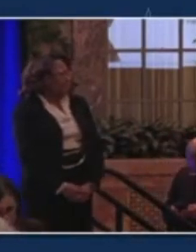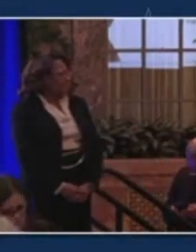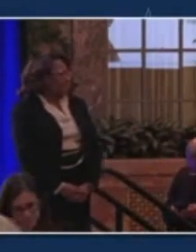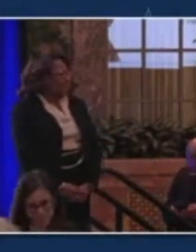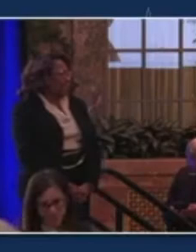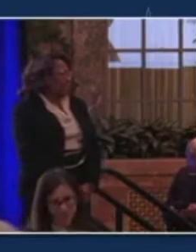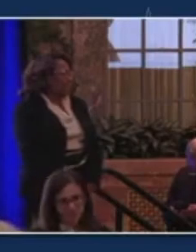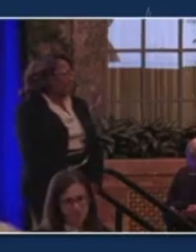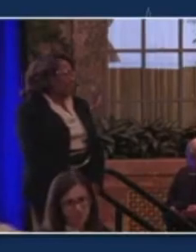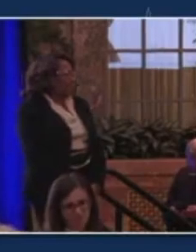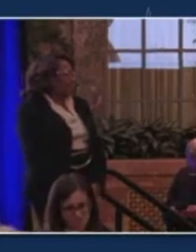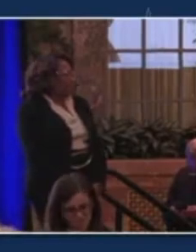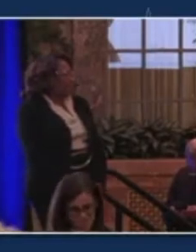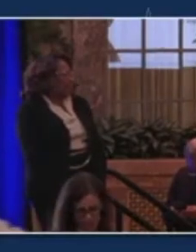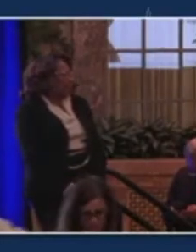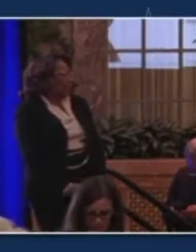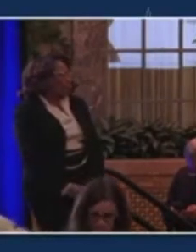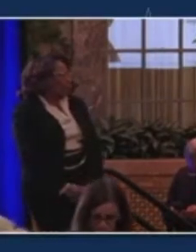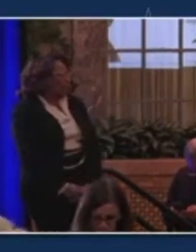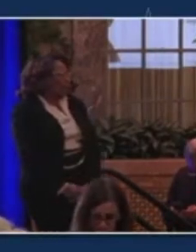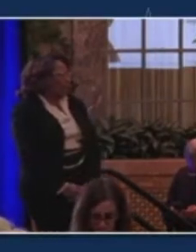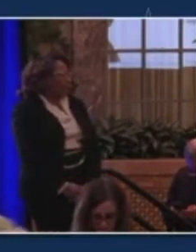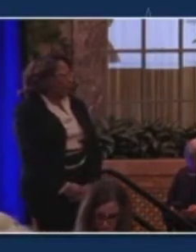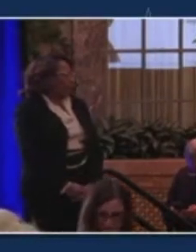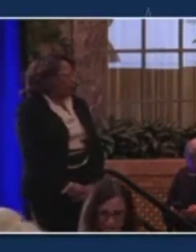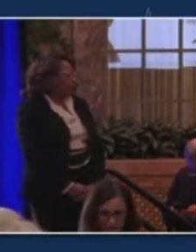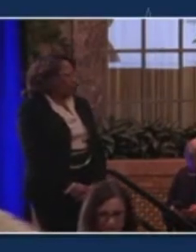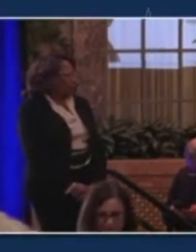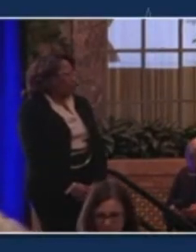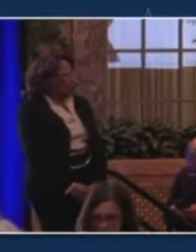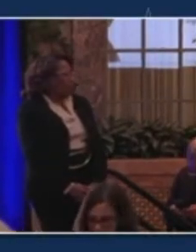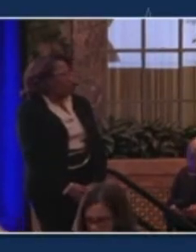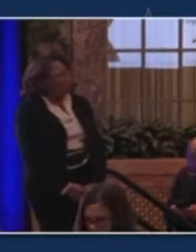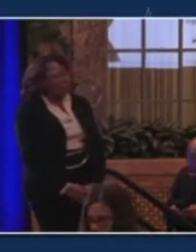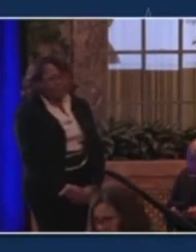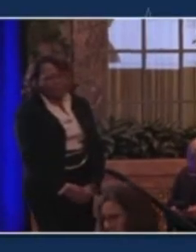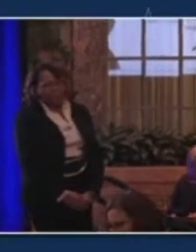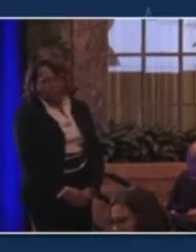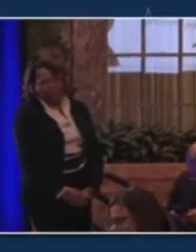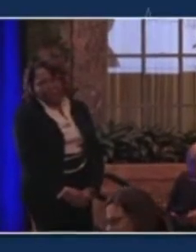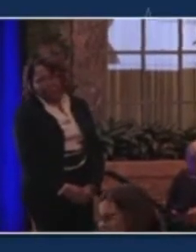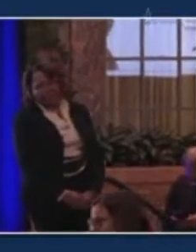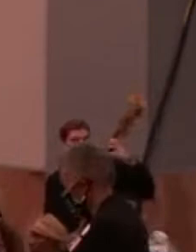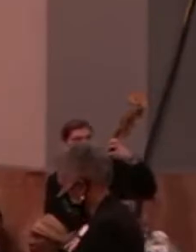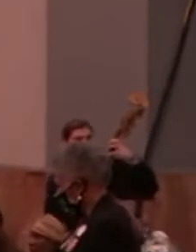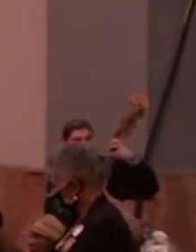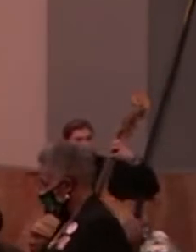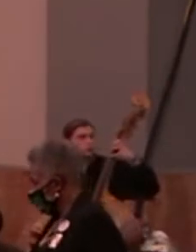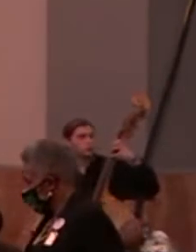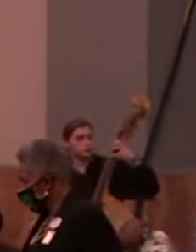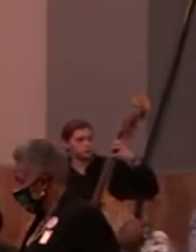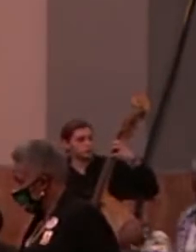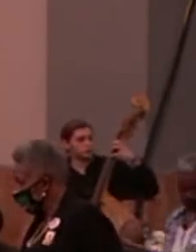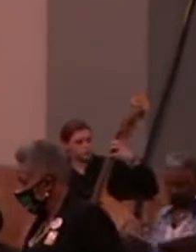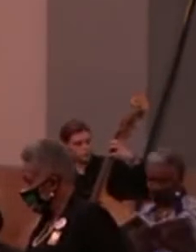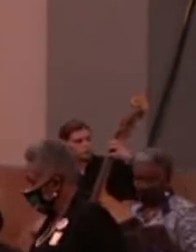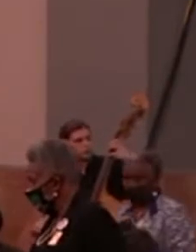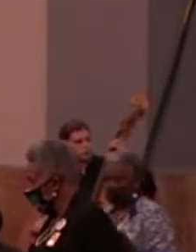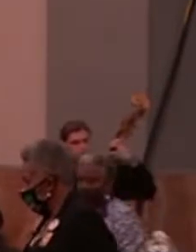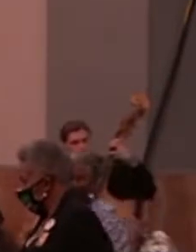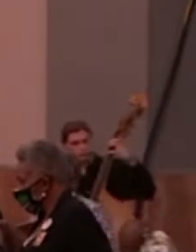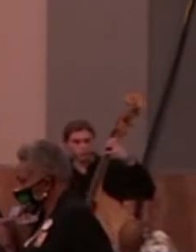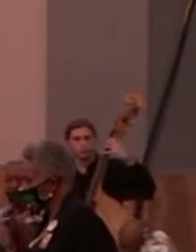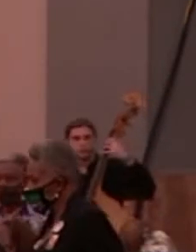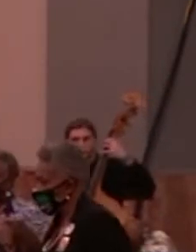fascinating rhythm, you got me on the go. Fascinating rhythm, I'm all a quiver. What a mess